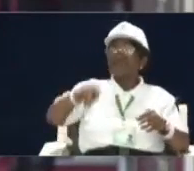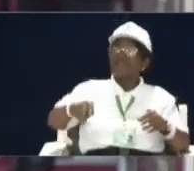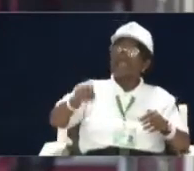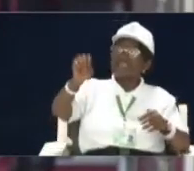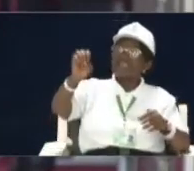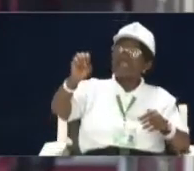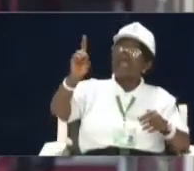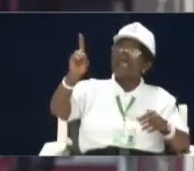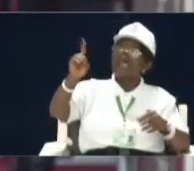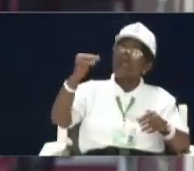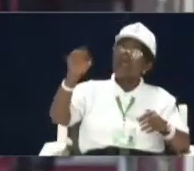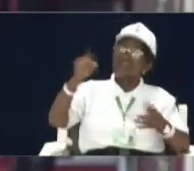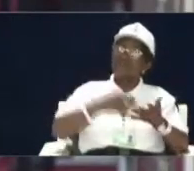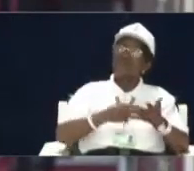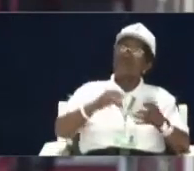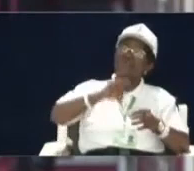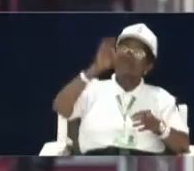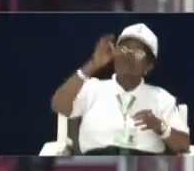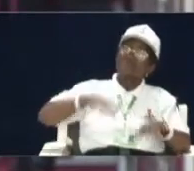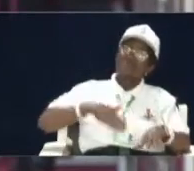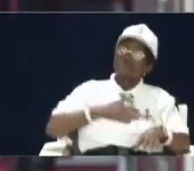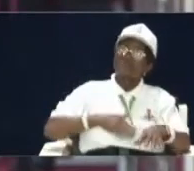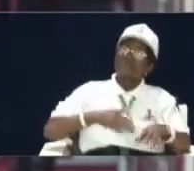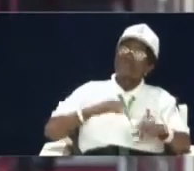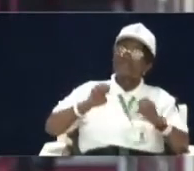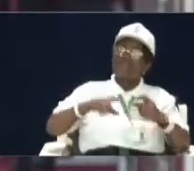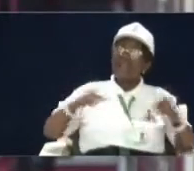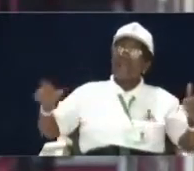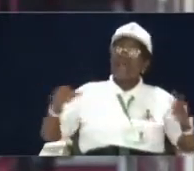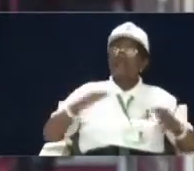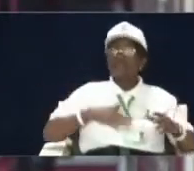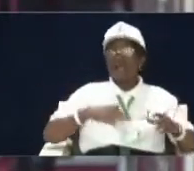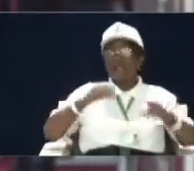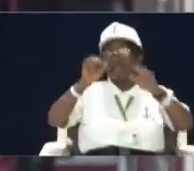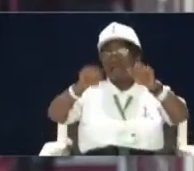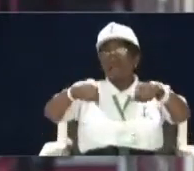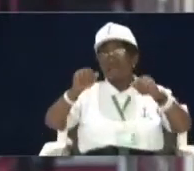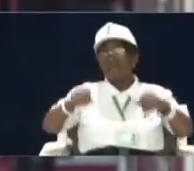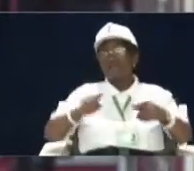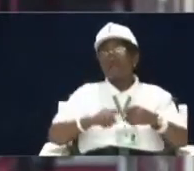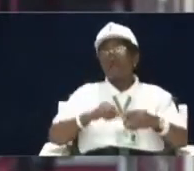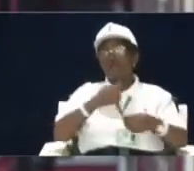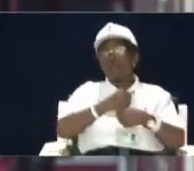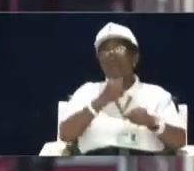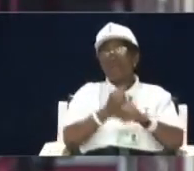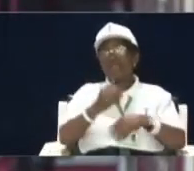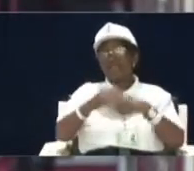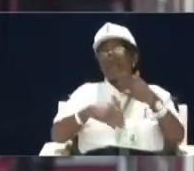Please enlarge my capacity to make progress.